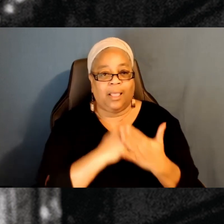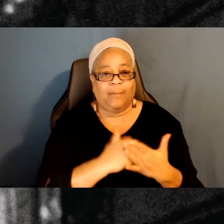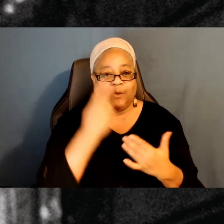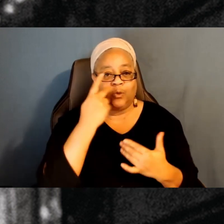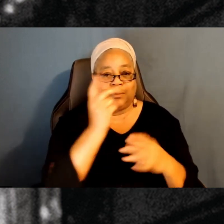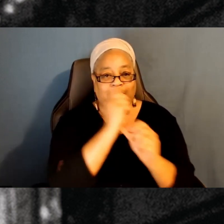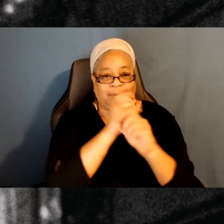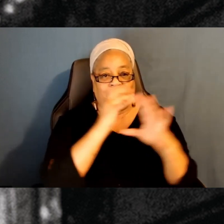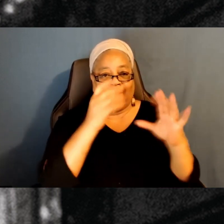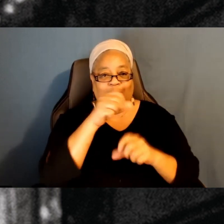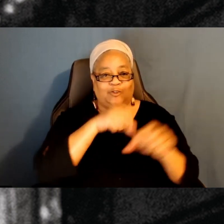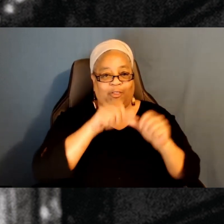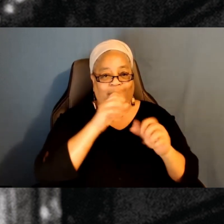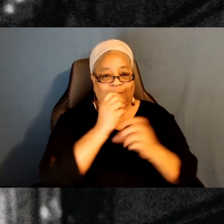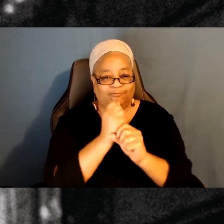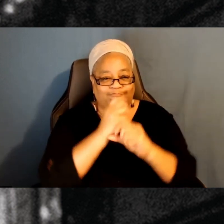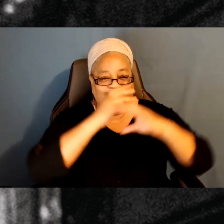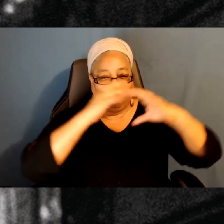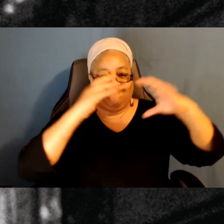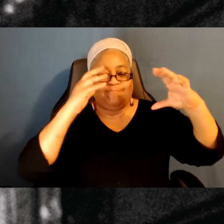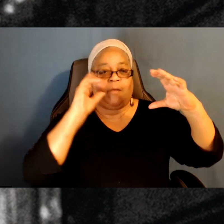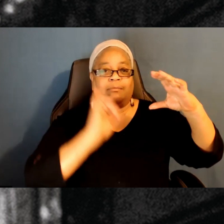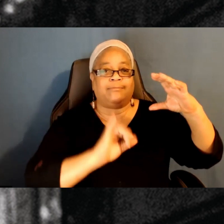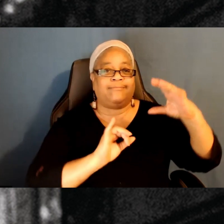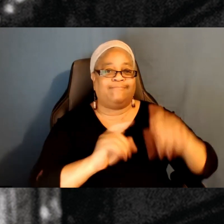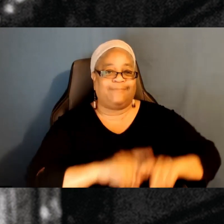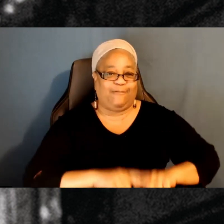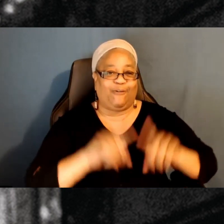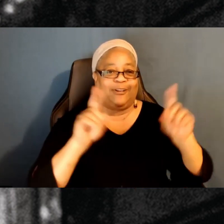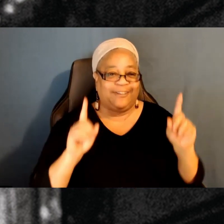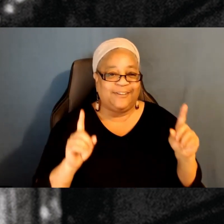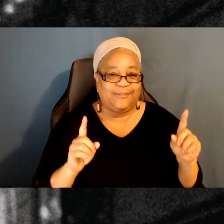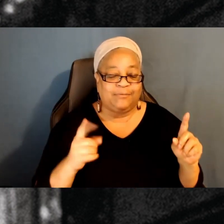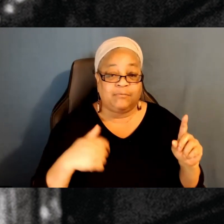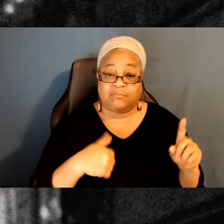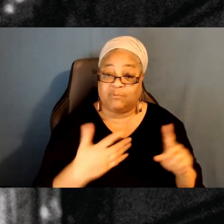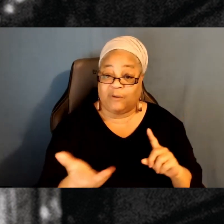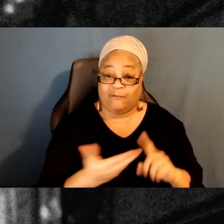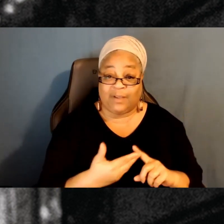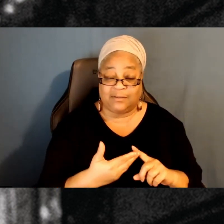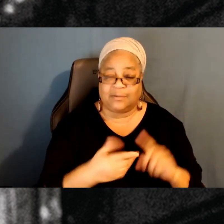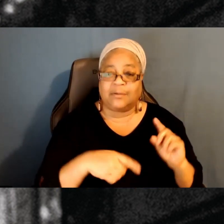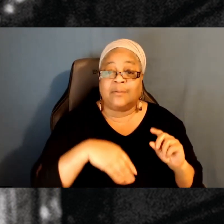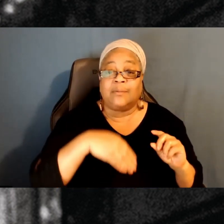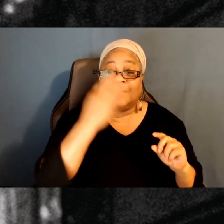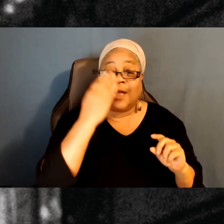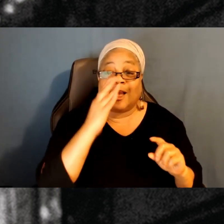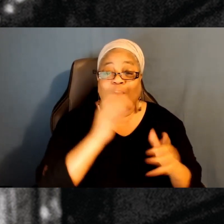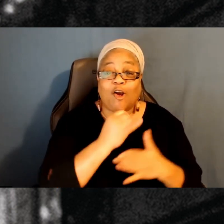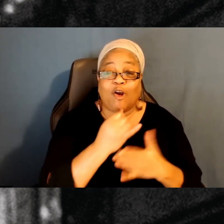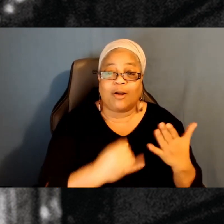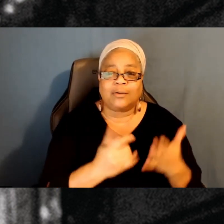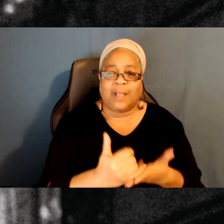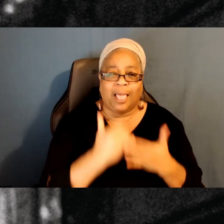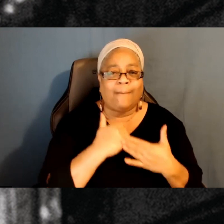and ourselves differently. I am convinced that Black artists in particular are helping us to